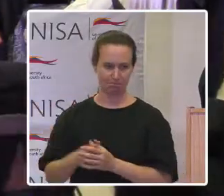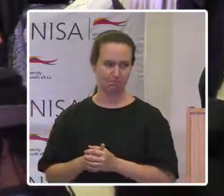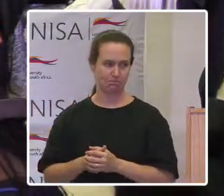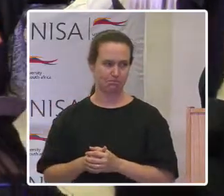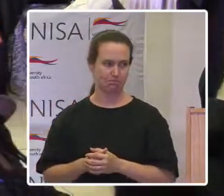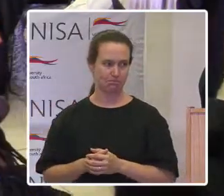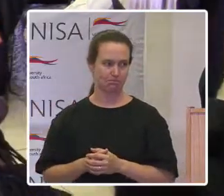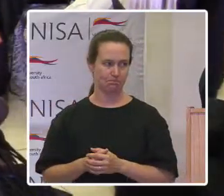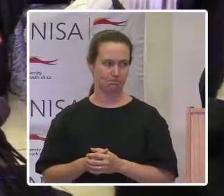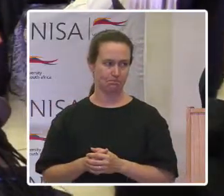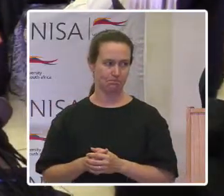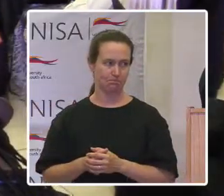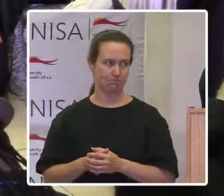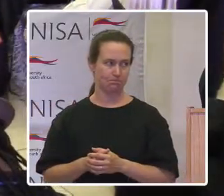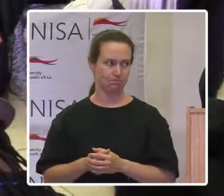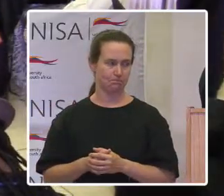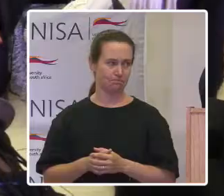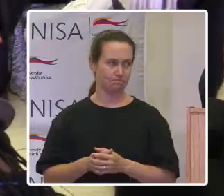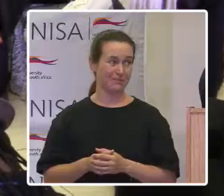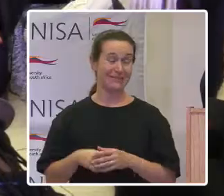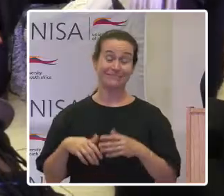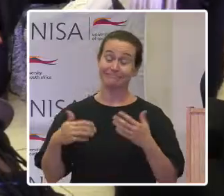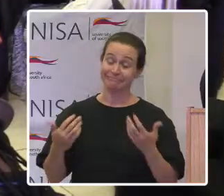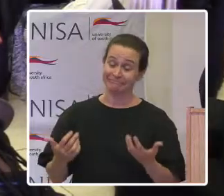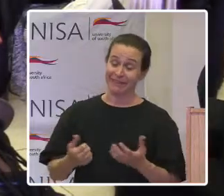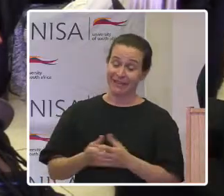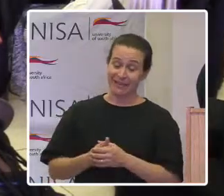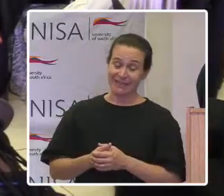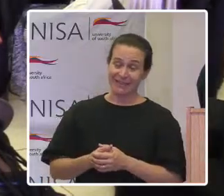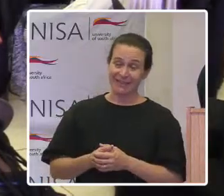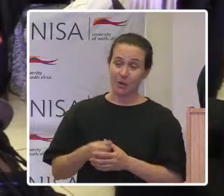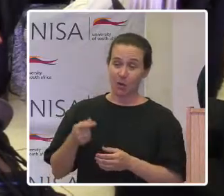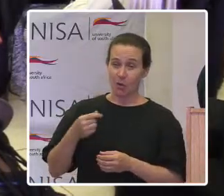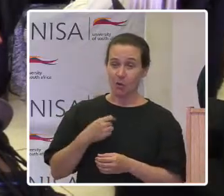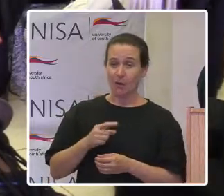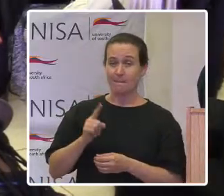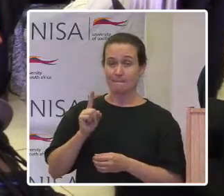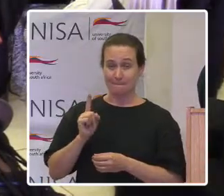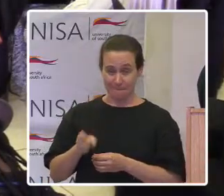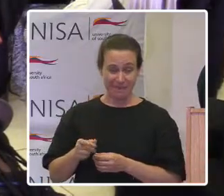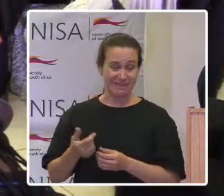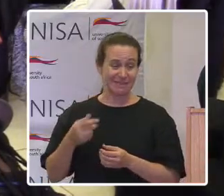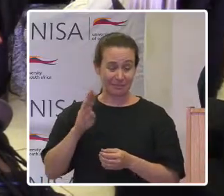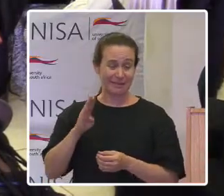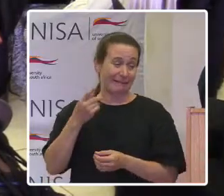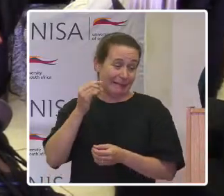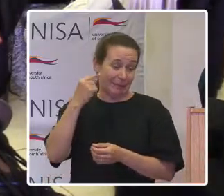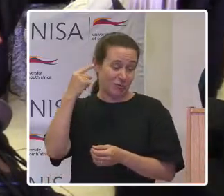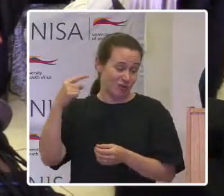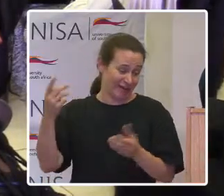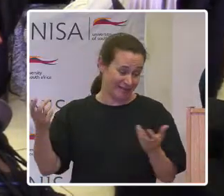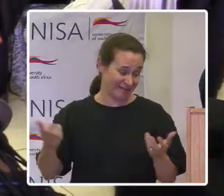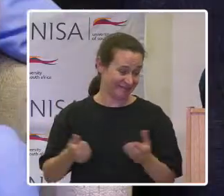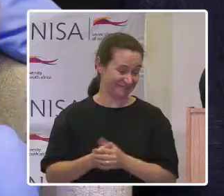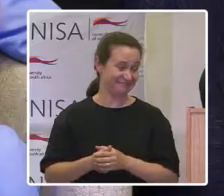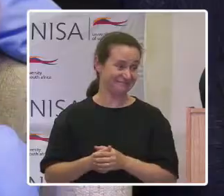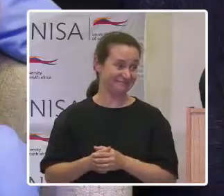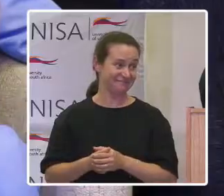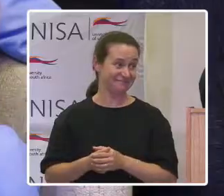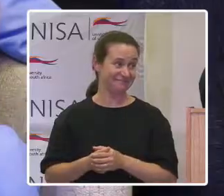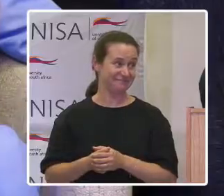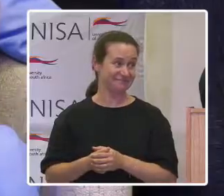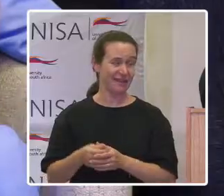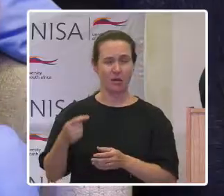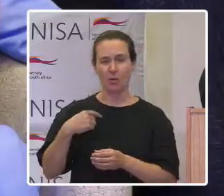you know, the first thing, you gotta be crazy enough. You need to definitely be crazy. And the desire to